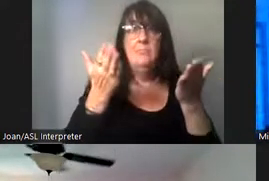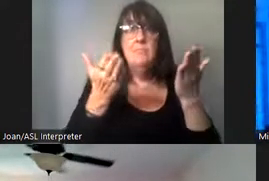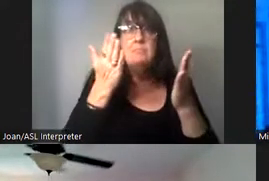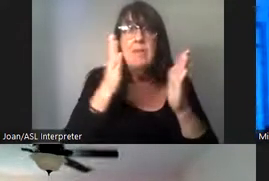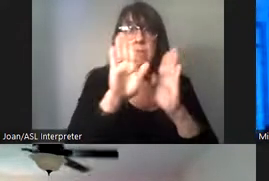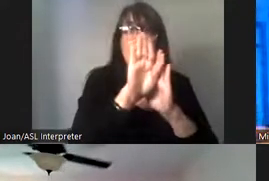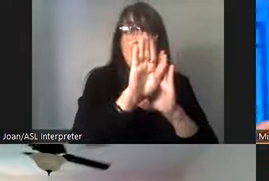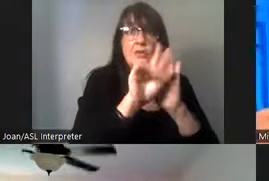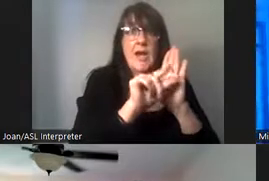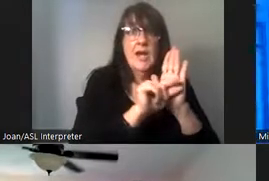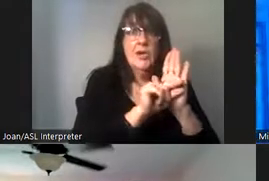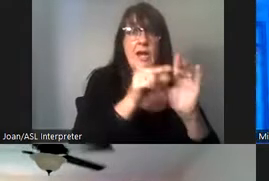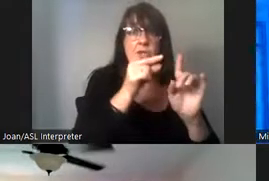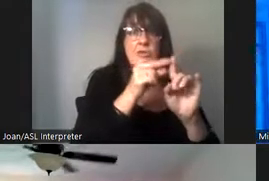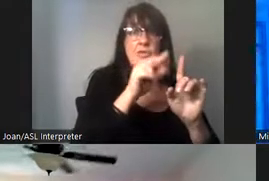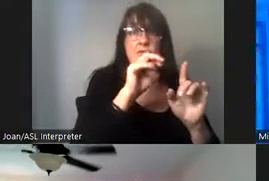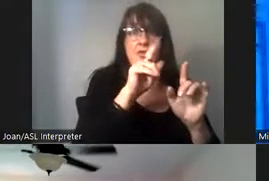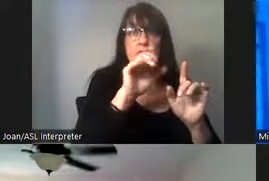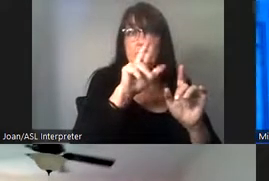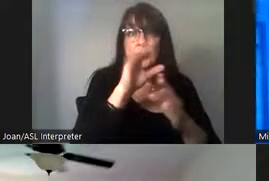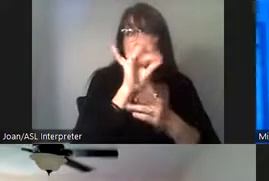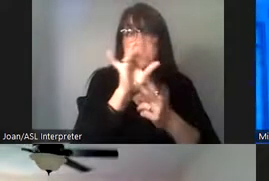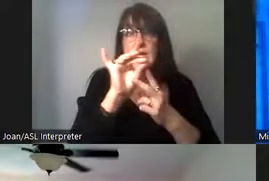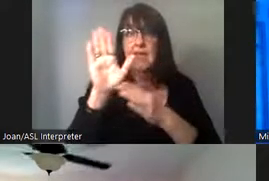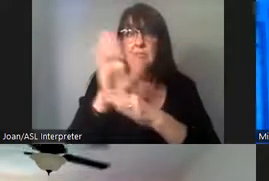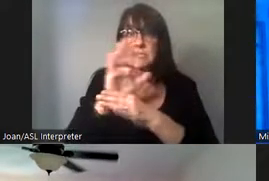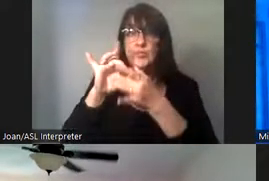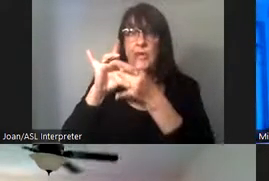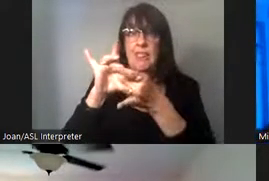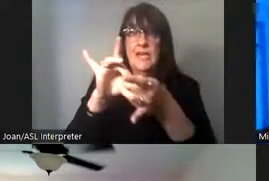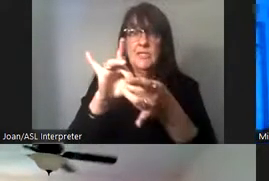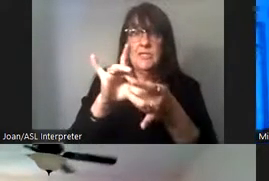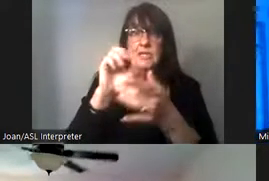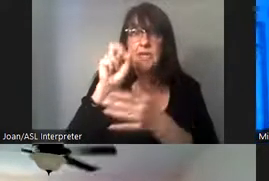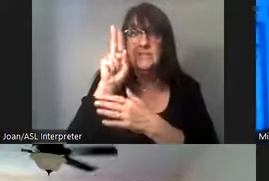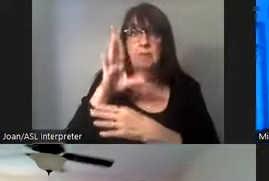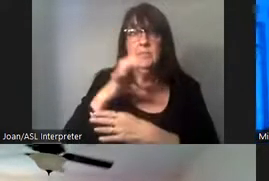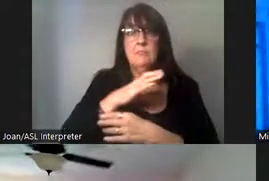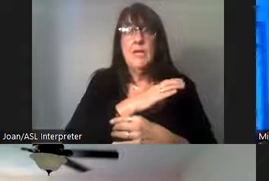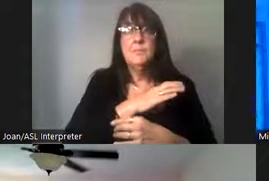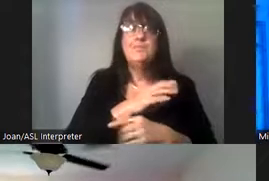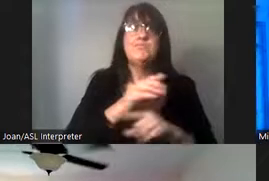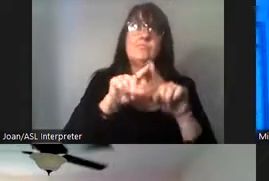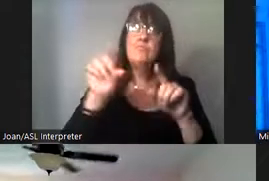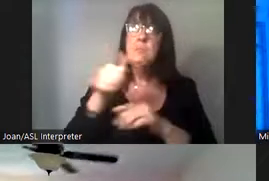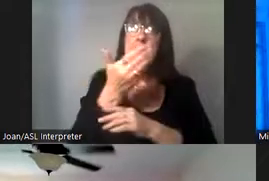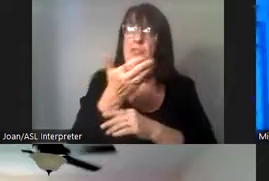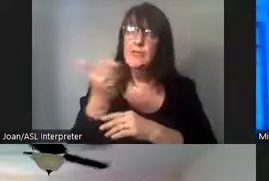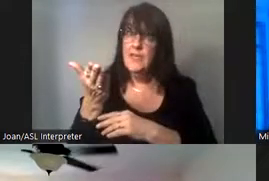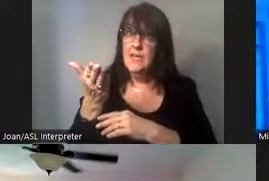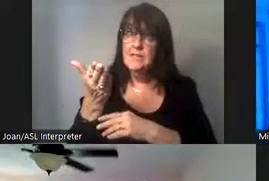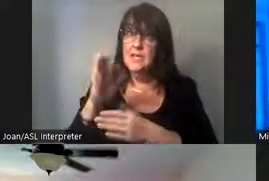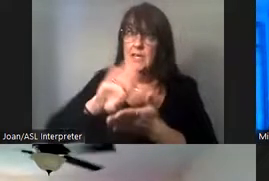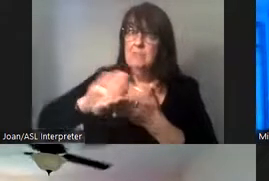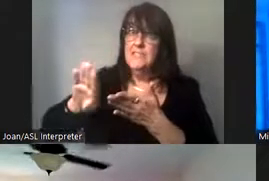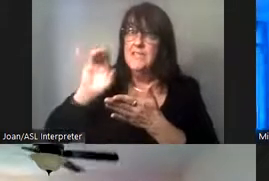of you who are self-selecting into the industry relations subcommittee. But there are other things besides that, and I'm not giving that